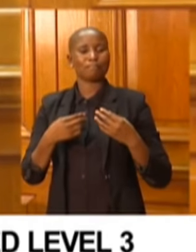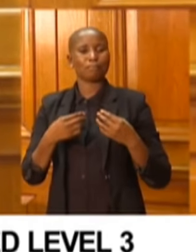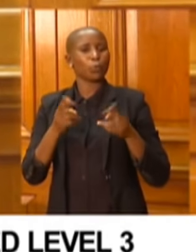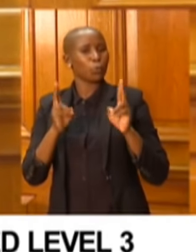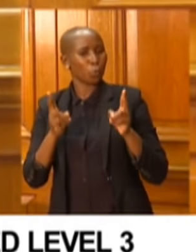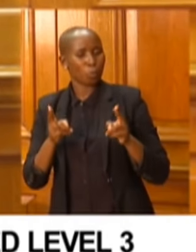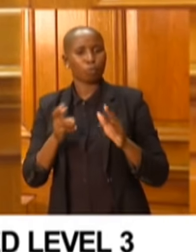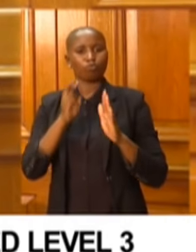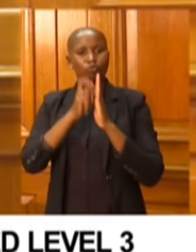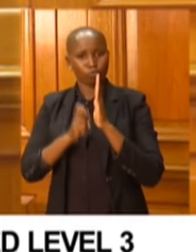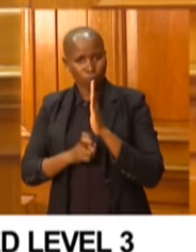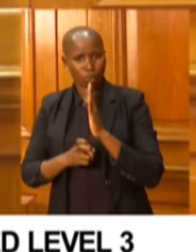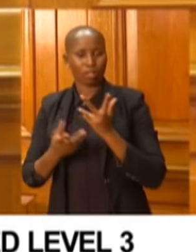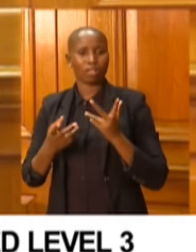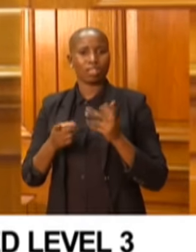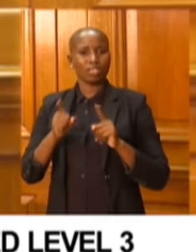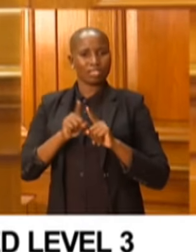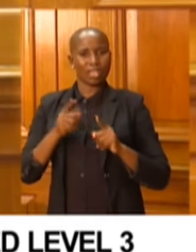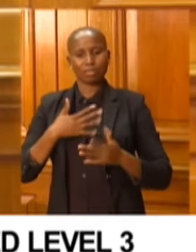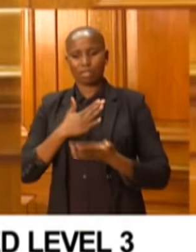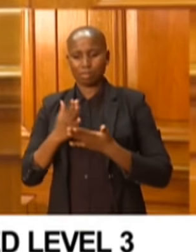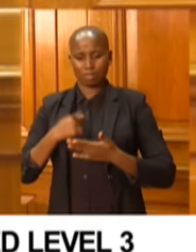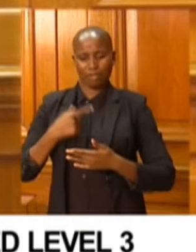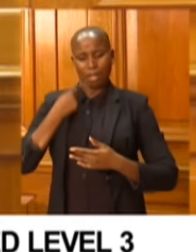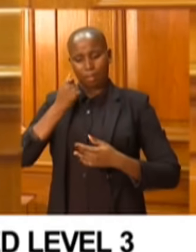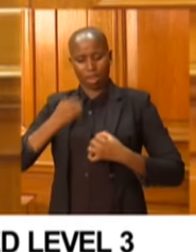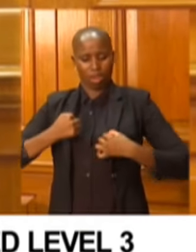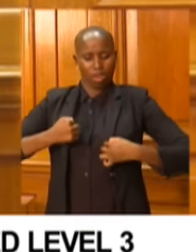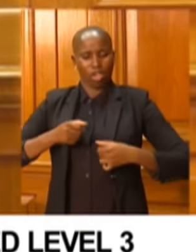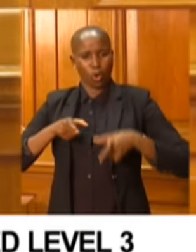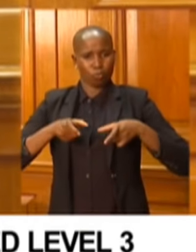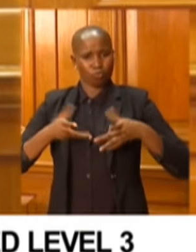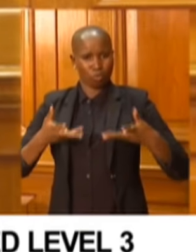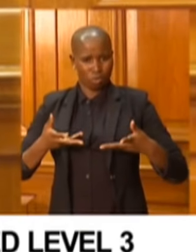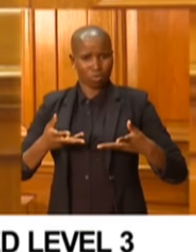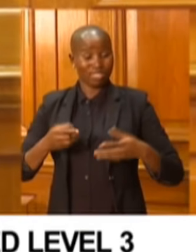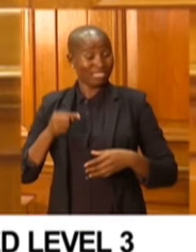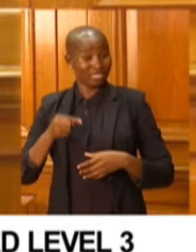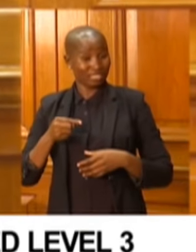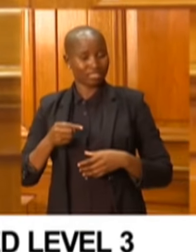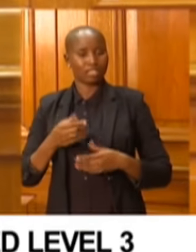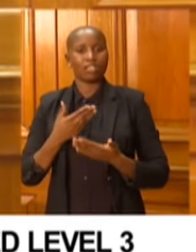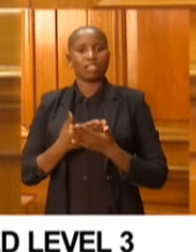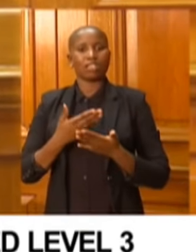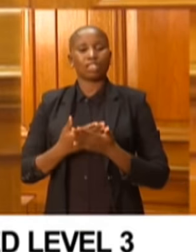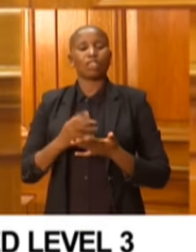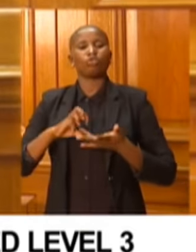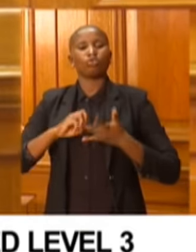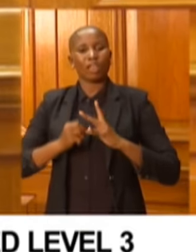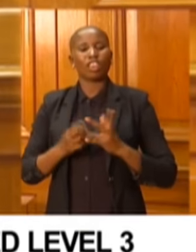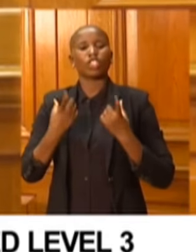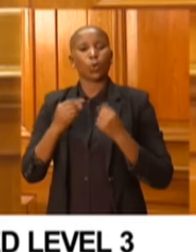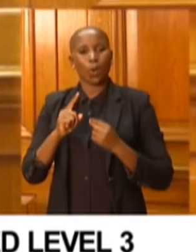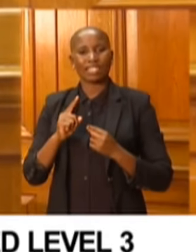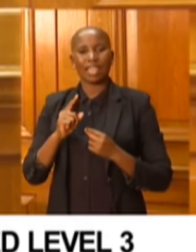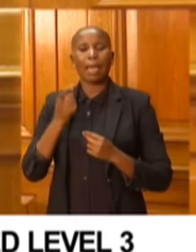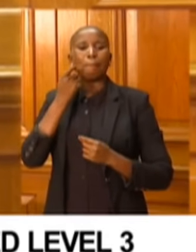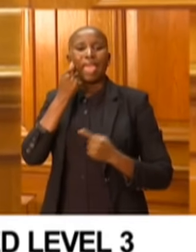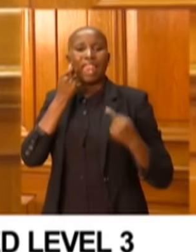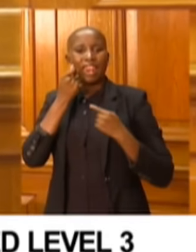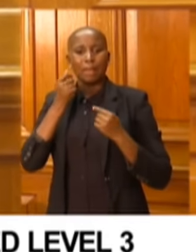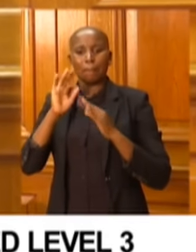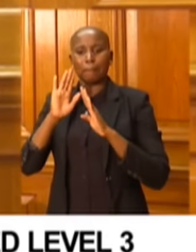masculinity and gender-based violence and femicide, in an effort to change the behavior of the men